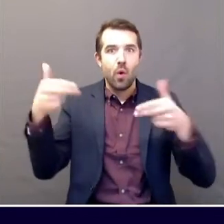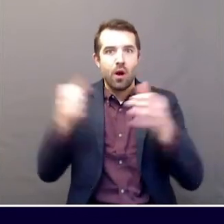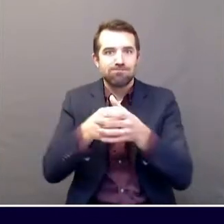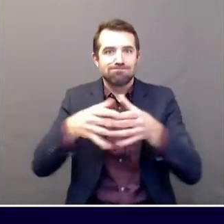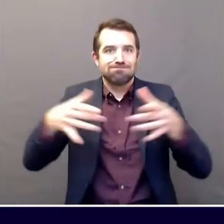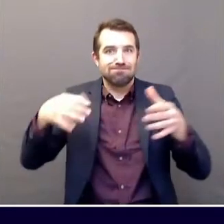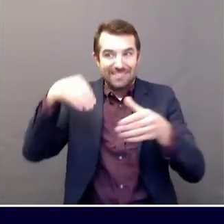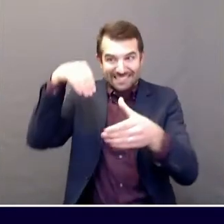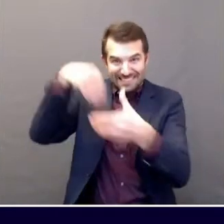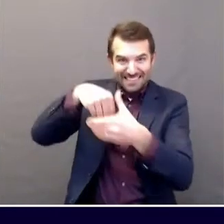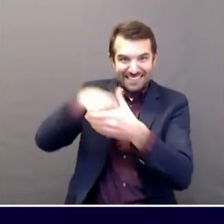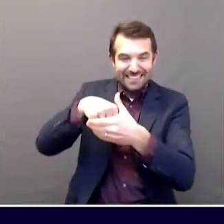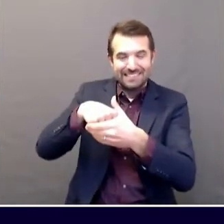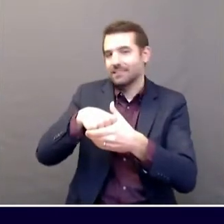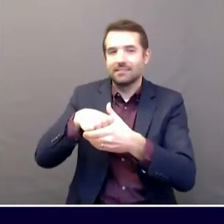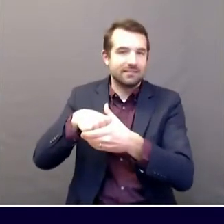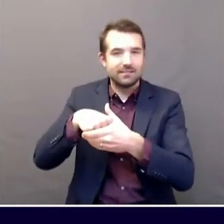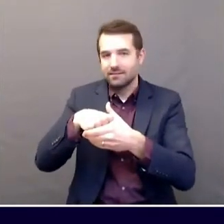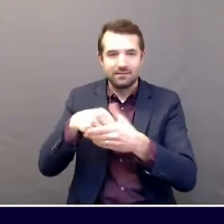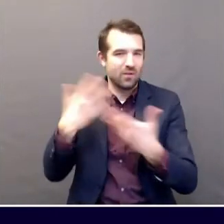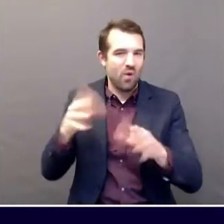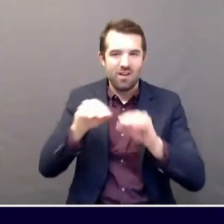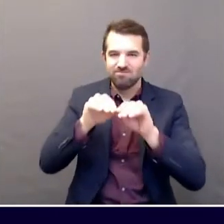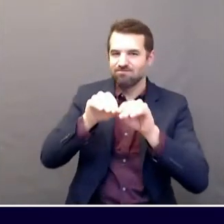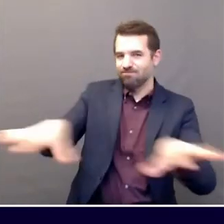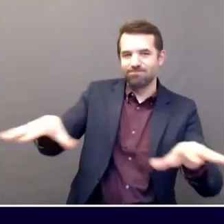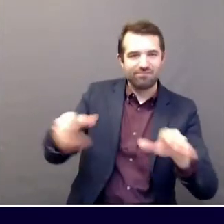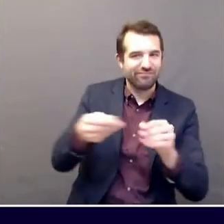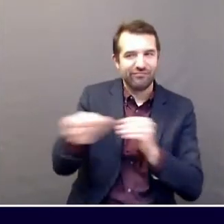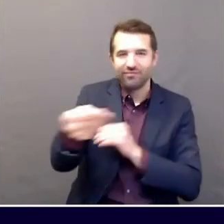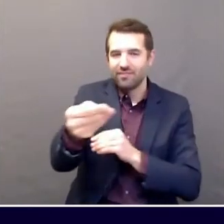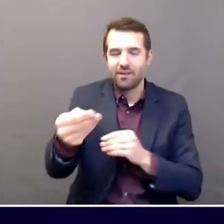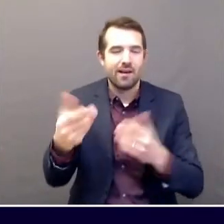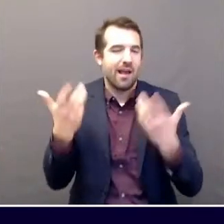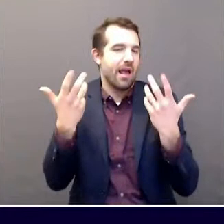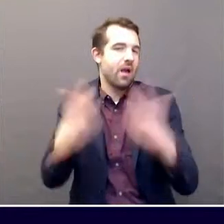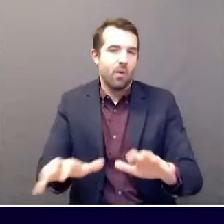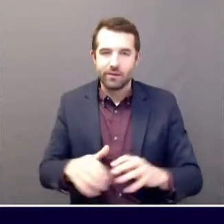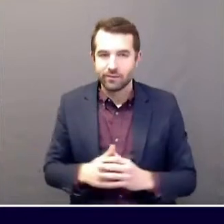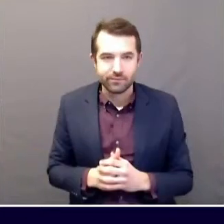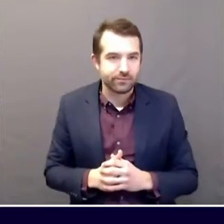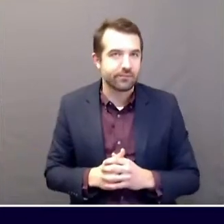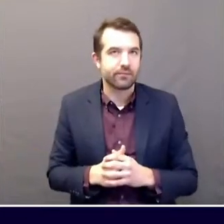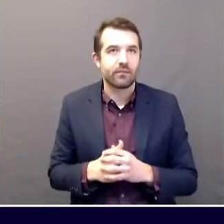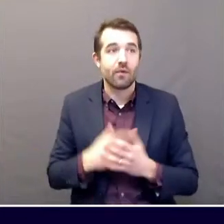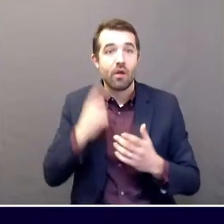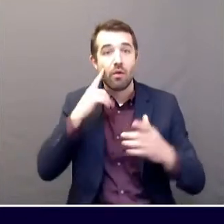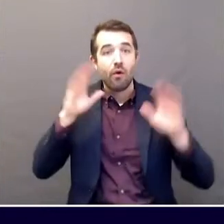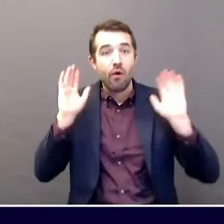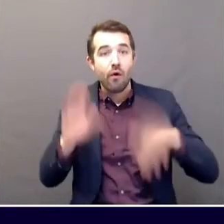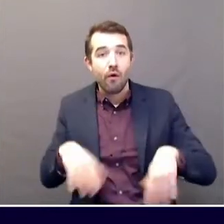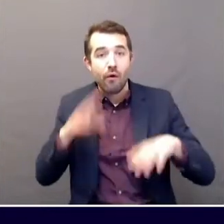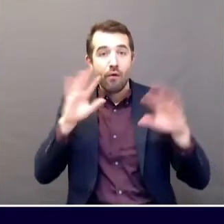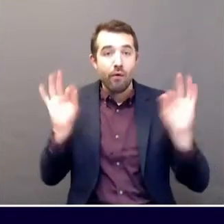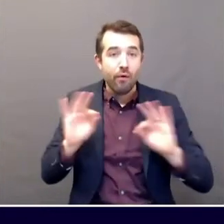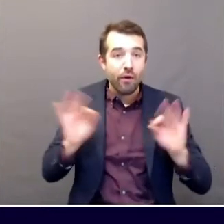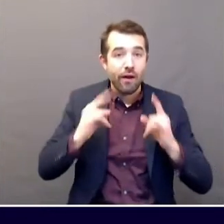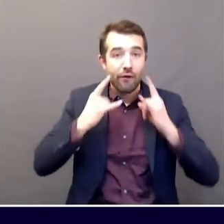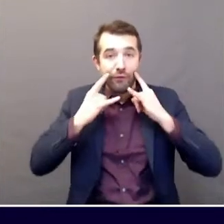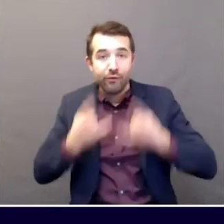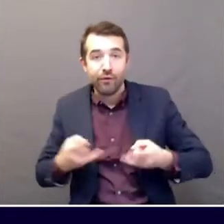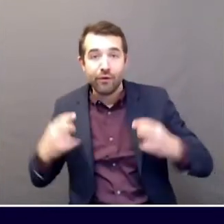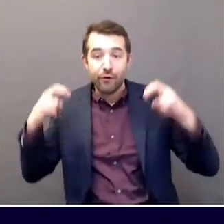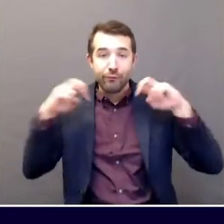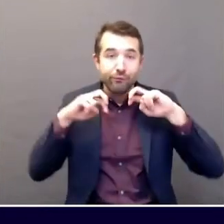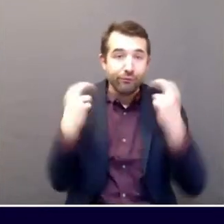later hours, indoor entertainment, when people are more likely to lower their guard and not adhere to basic public health and safety